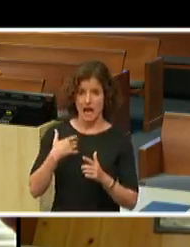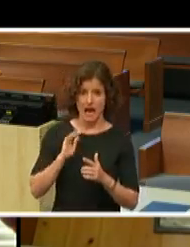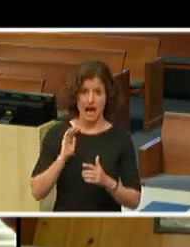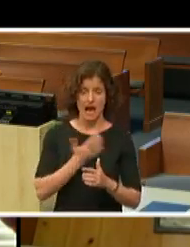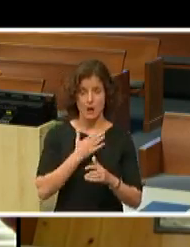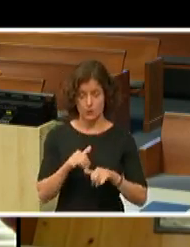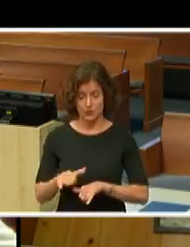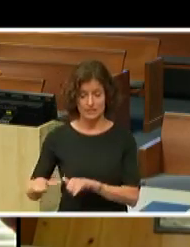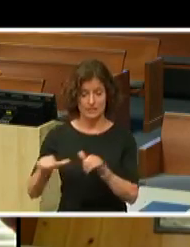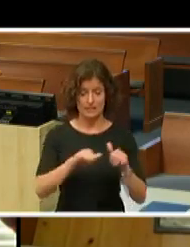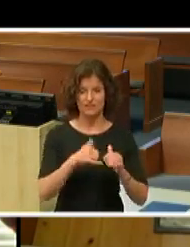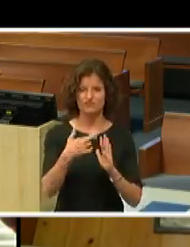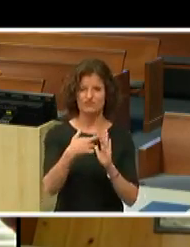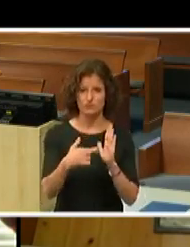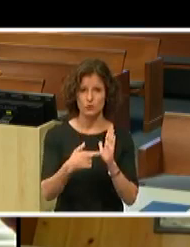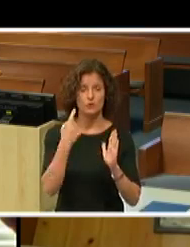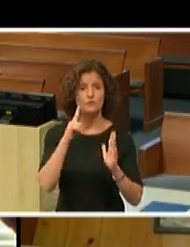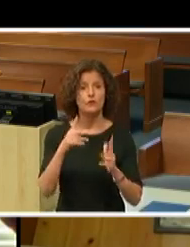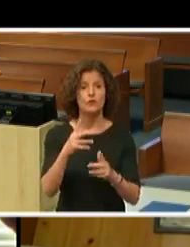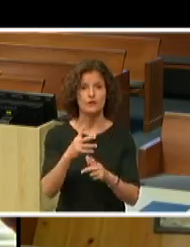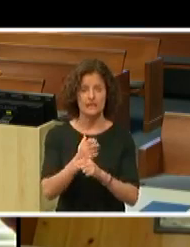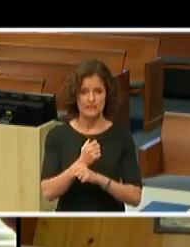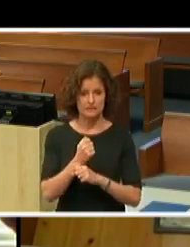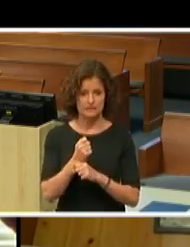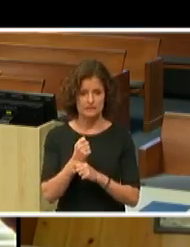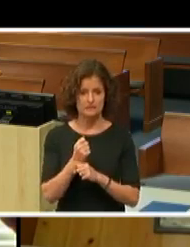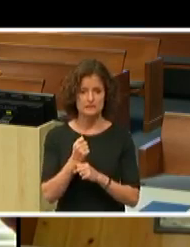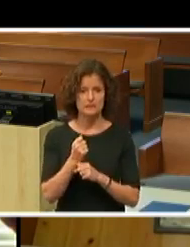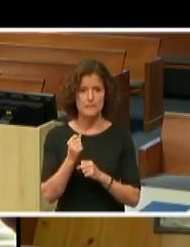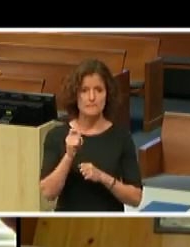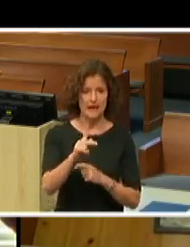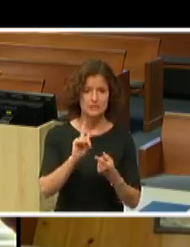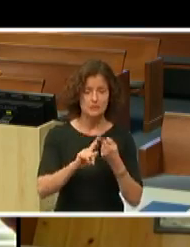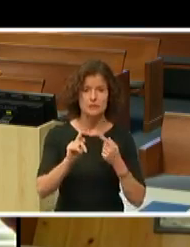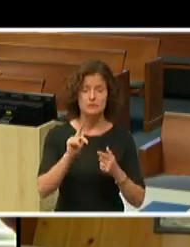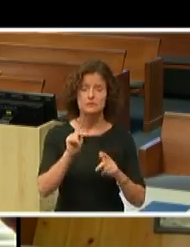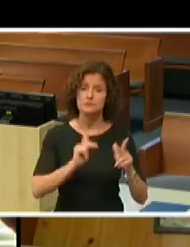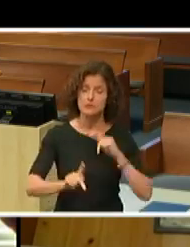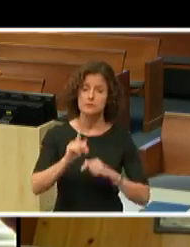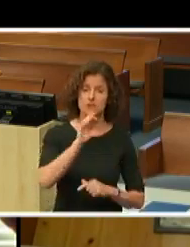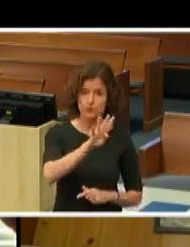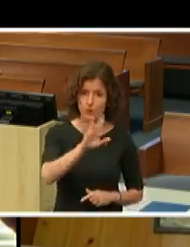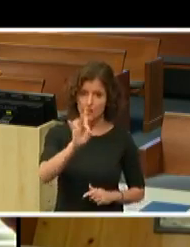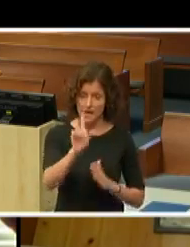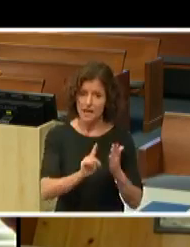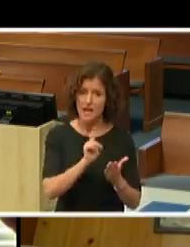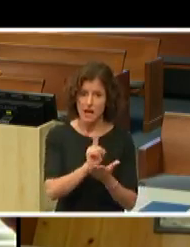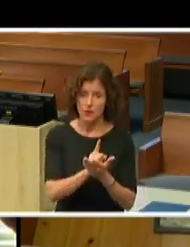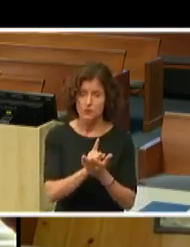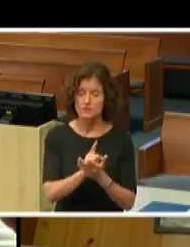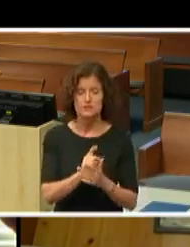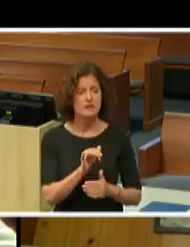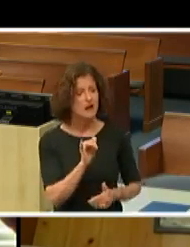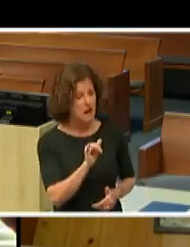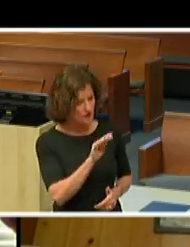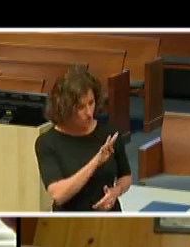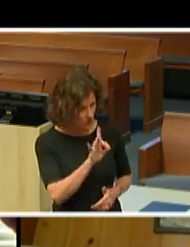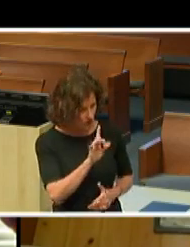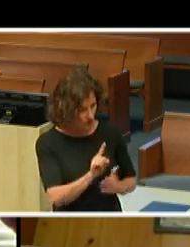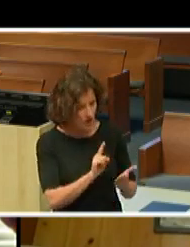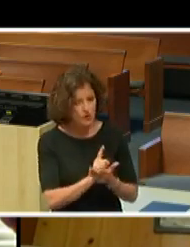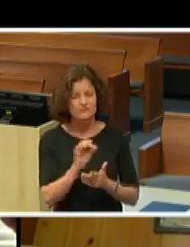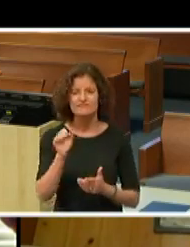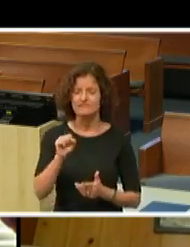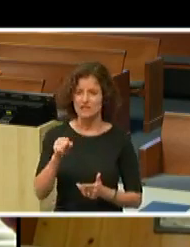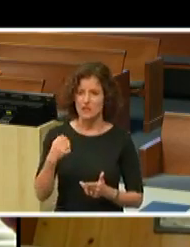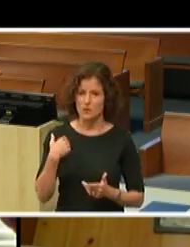for getting back to people is 48 hours. Now, we had a huge... 48 hours. Okay. Yeah, we had a huge slug of them